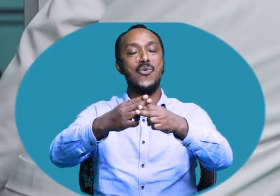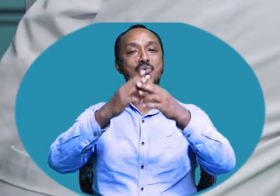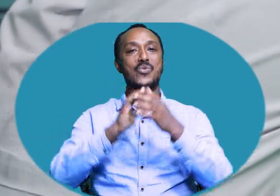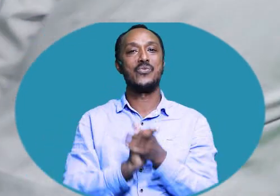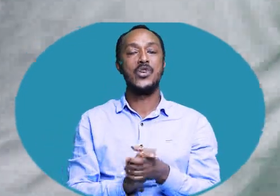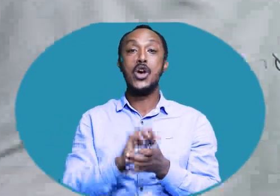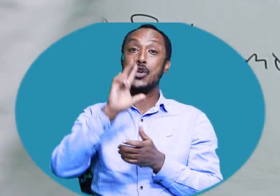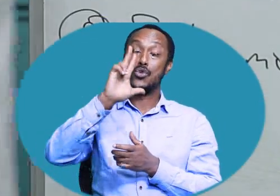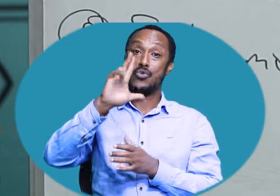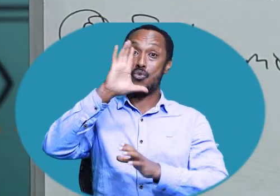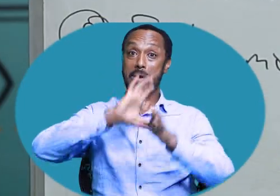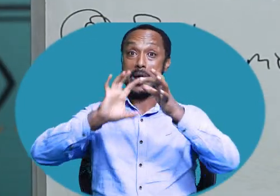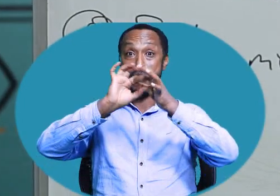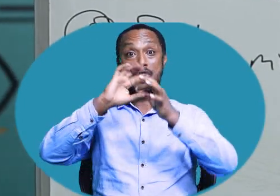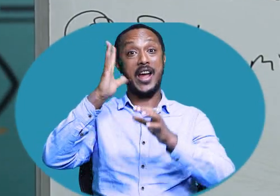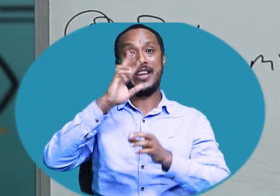Metallic bonding.